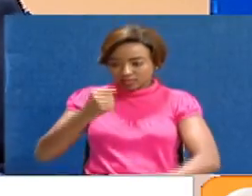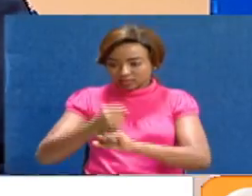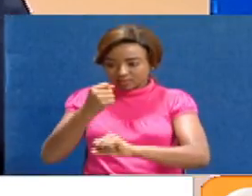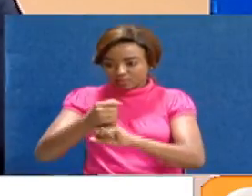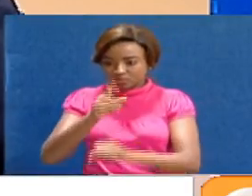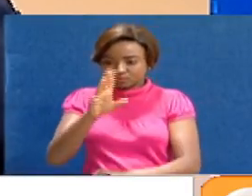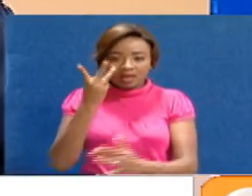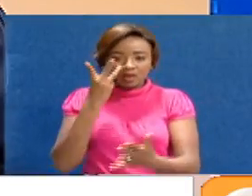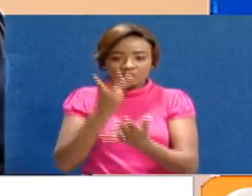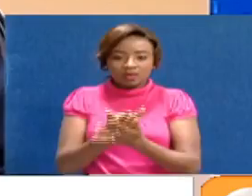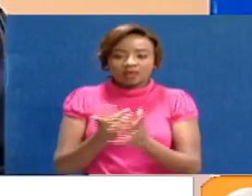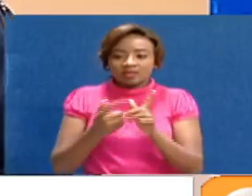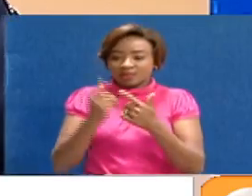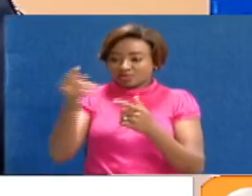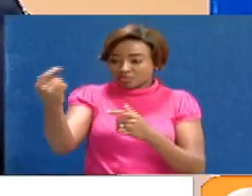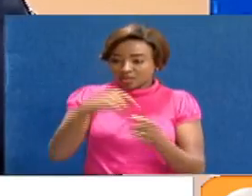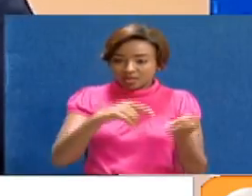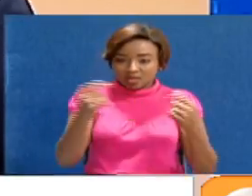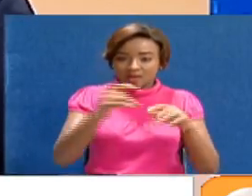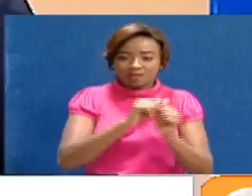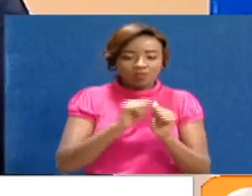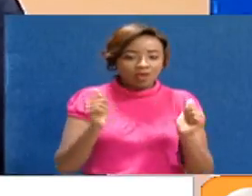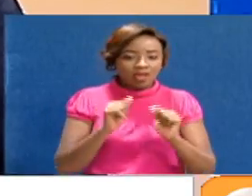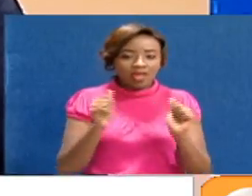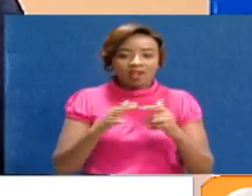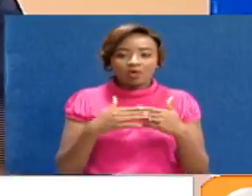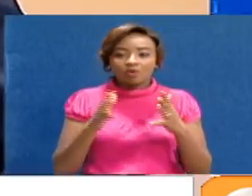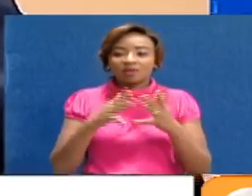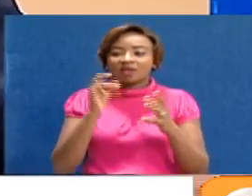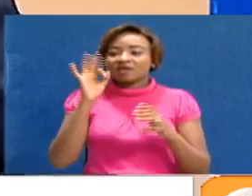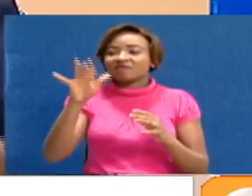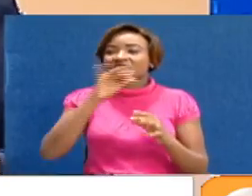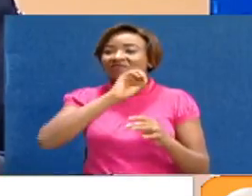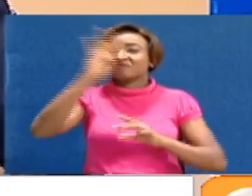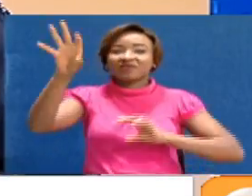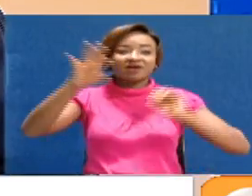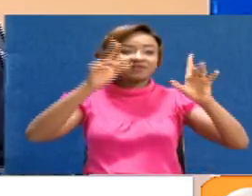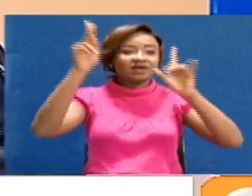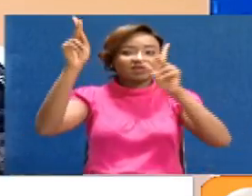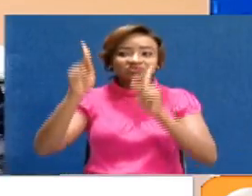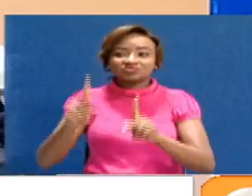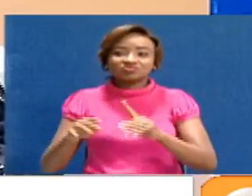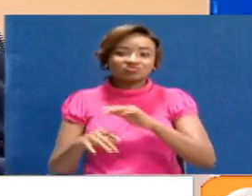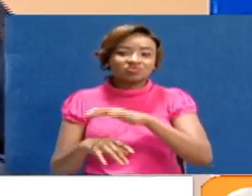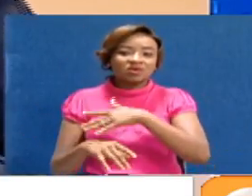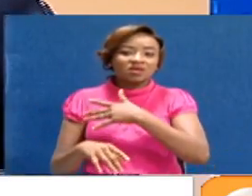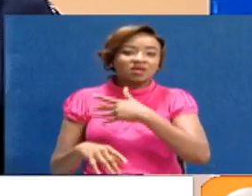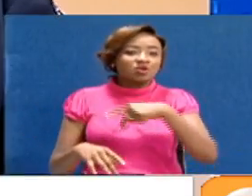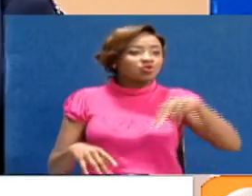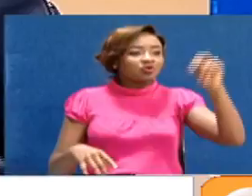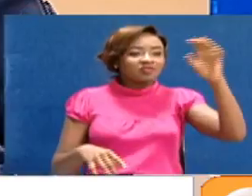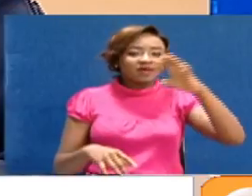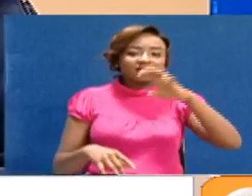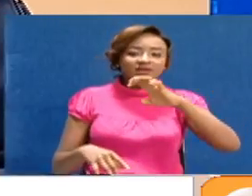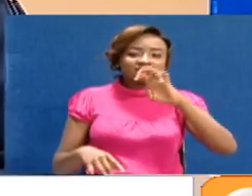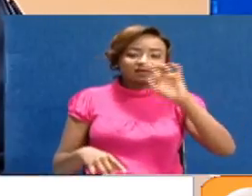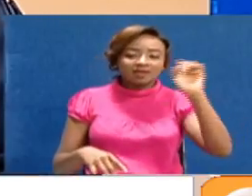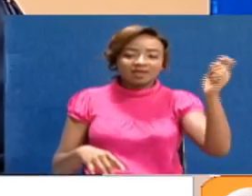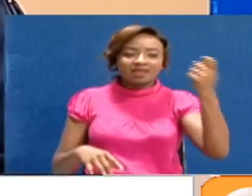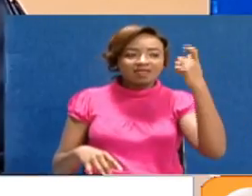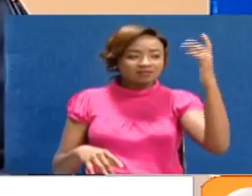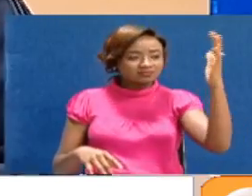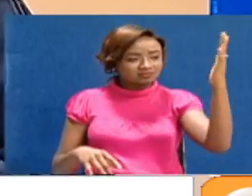so that you are able to bring your witnesses, even if they are coming from Kisumu, Northern Kenya, or where, bring them